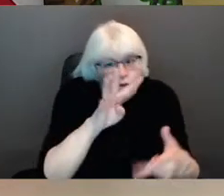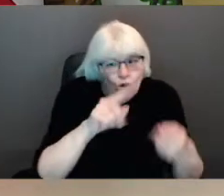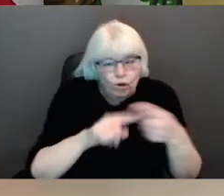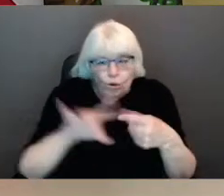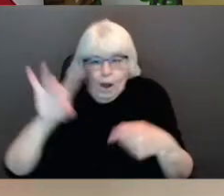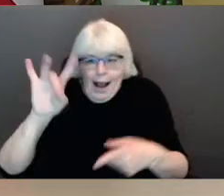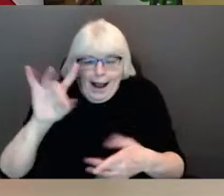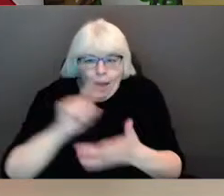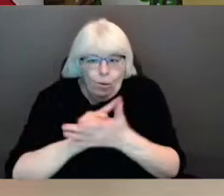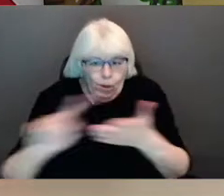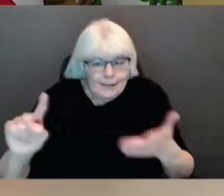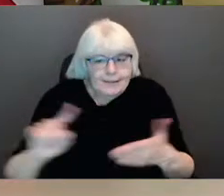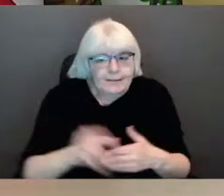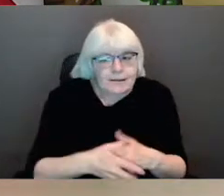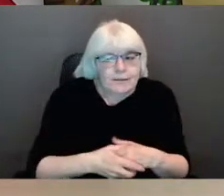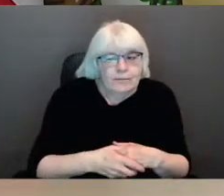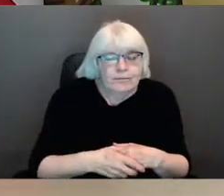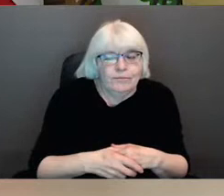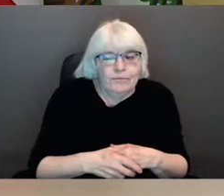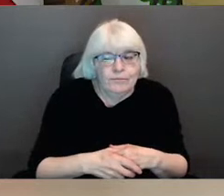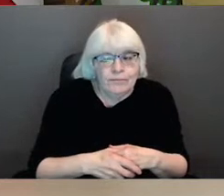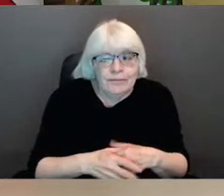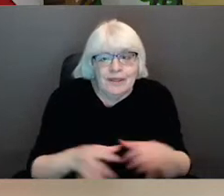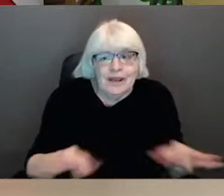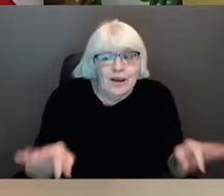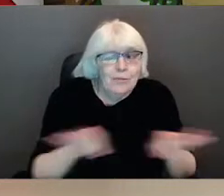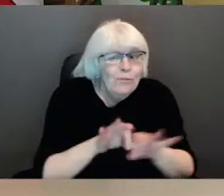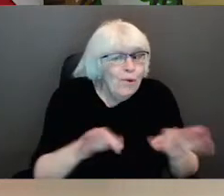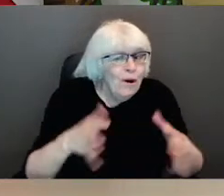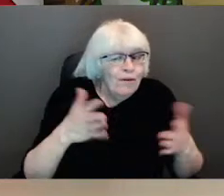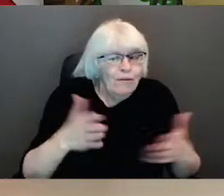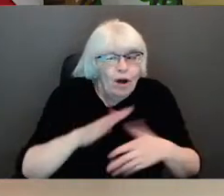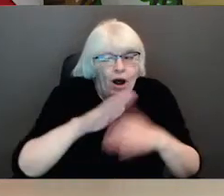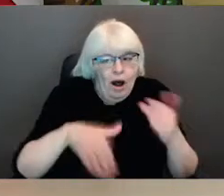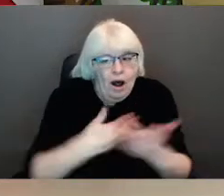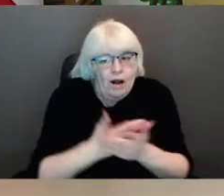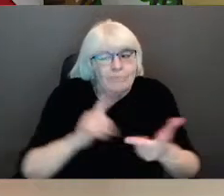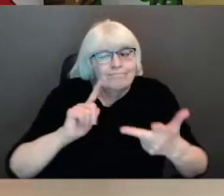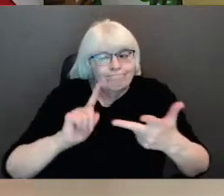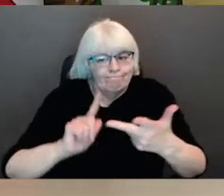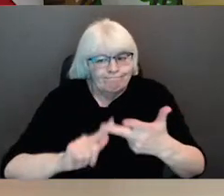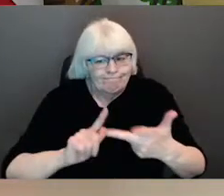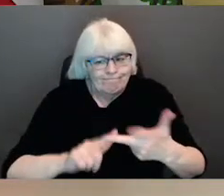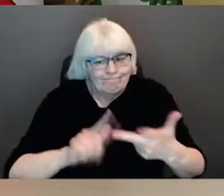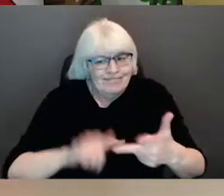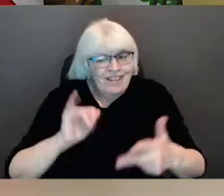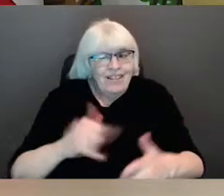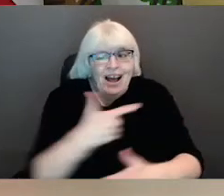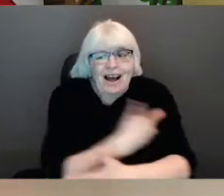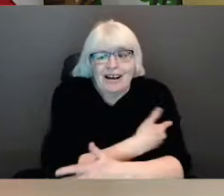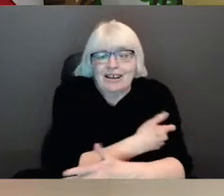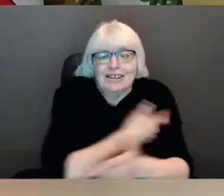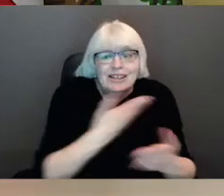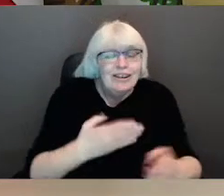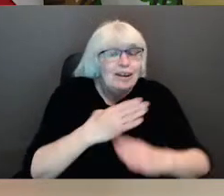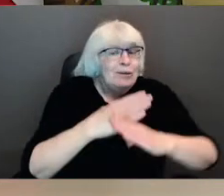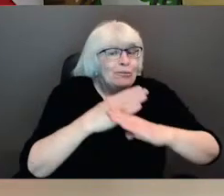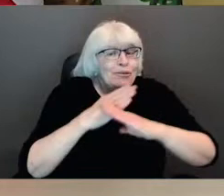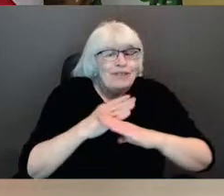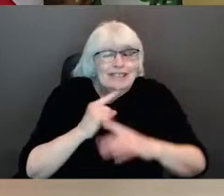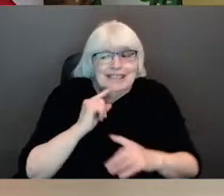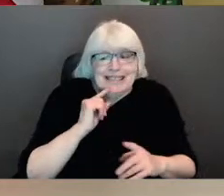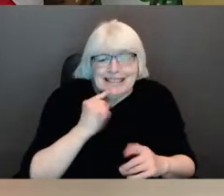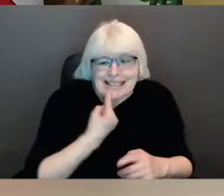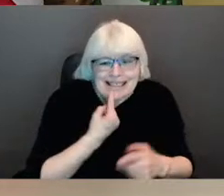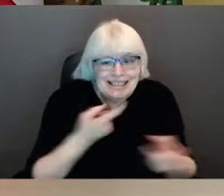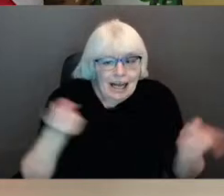eligible. 3rd doses provide protection against severe outcomes, including hospitalization. And receiving a 3rd dose